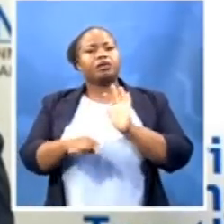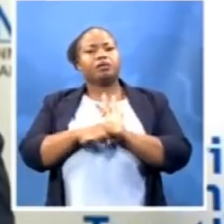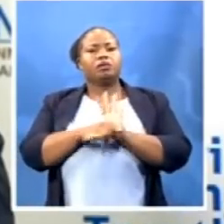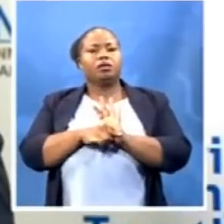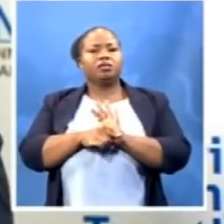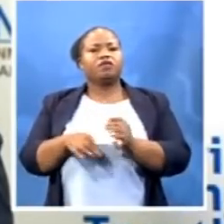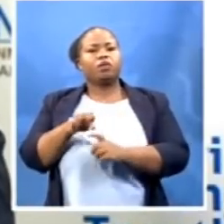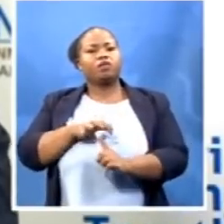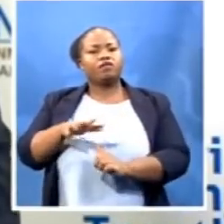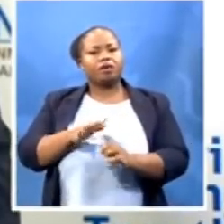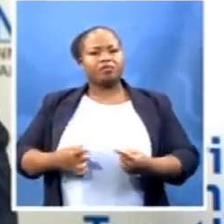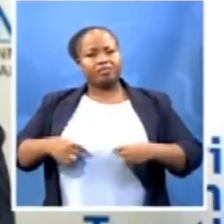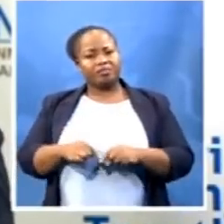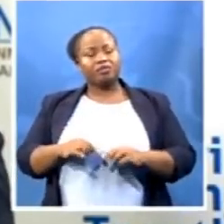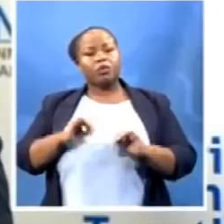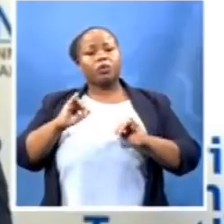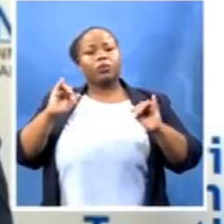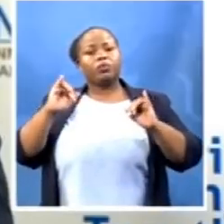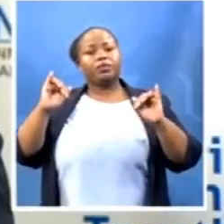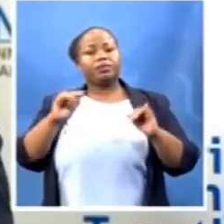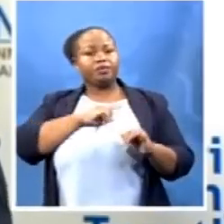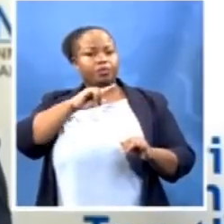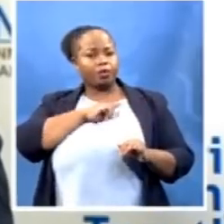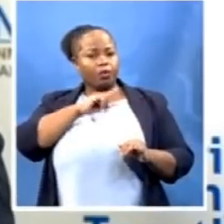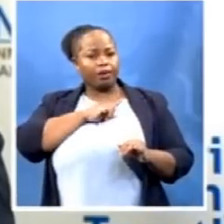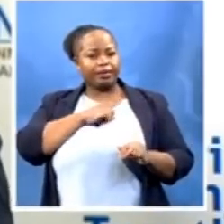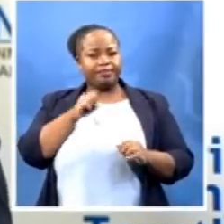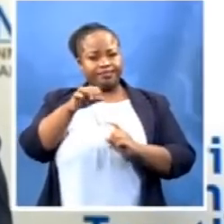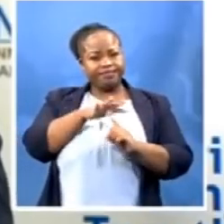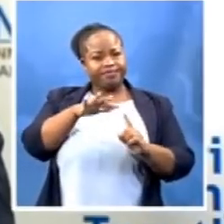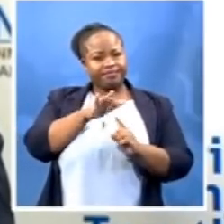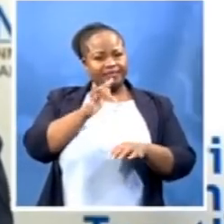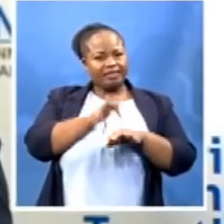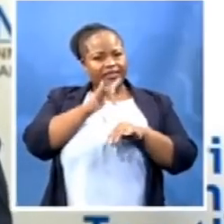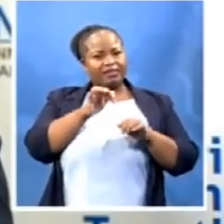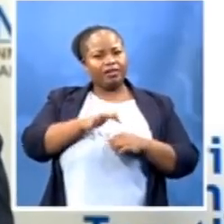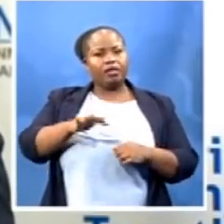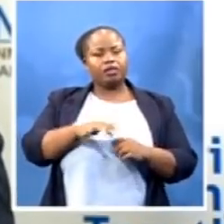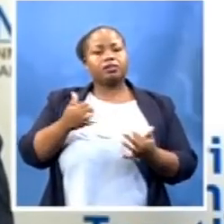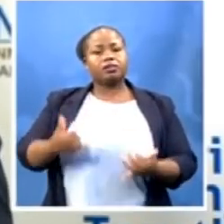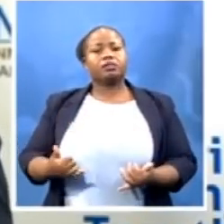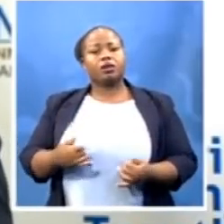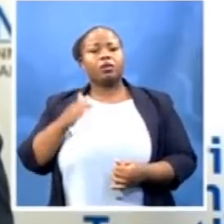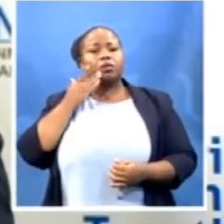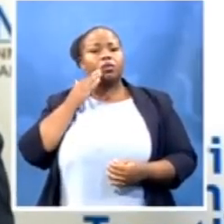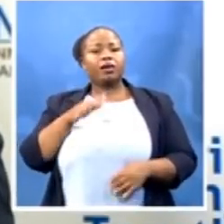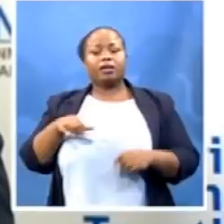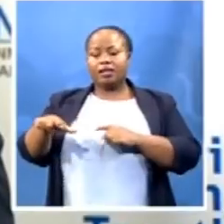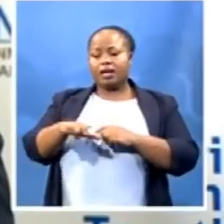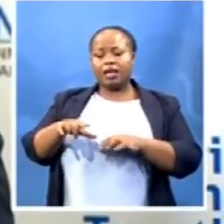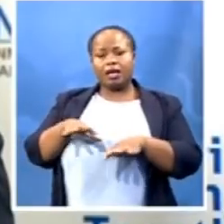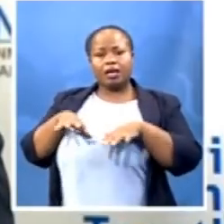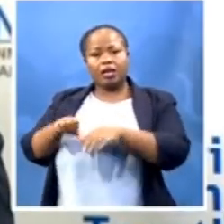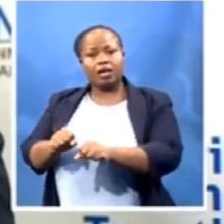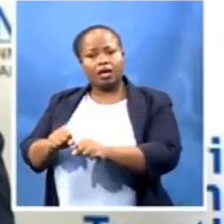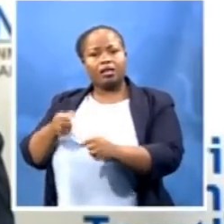especially in environmentally sensitive areas. As soon as land is invaded, the occupants are counted as part